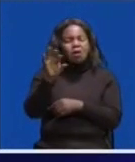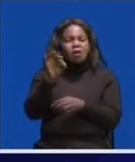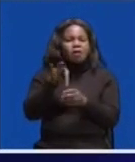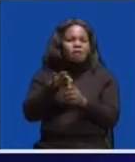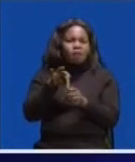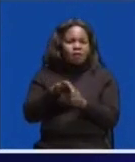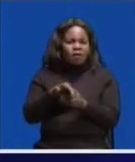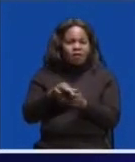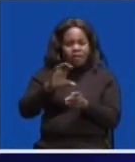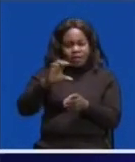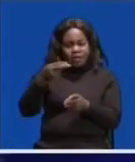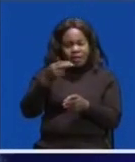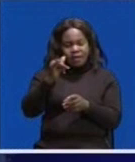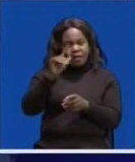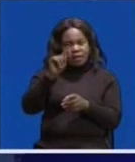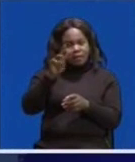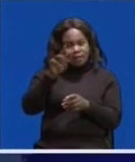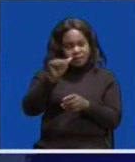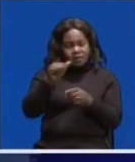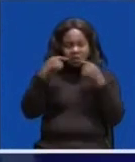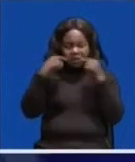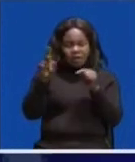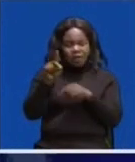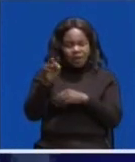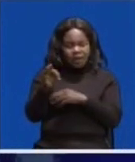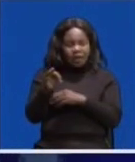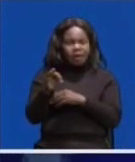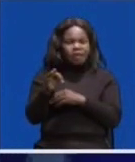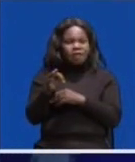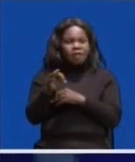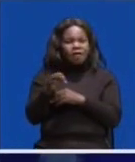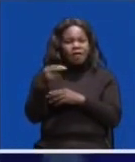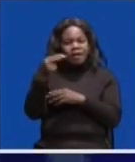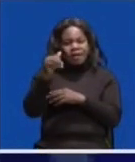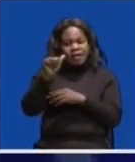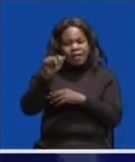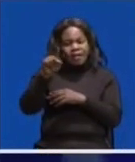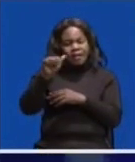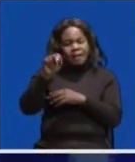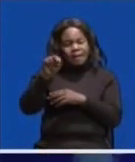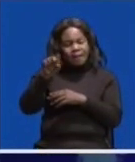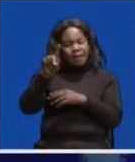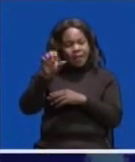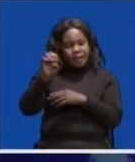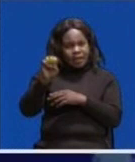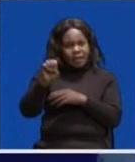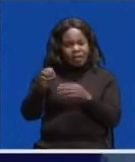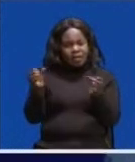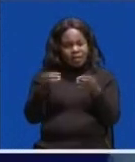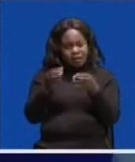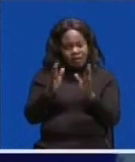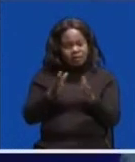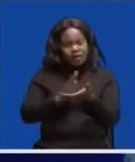Chitwa, returning officer Inambao Mutata declared PF's Hamulondo Hampande as duly elected councillor after